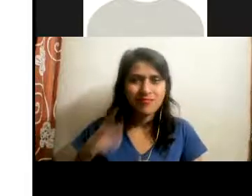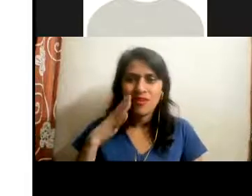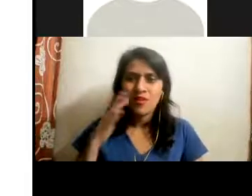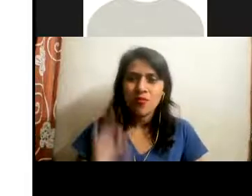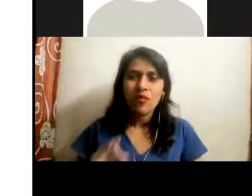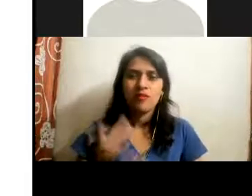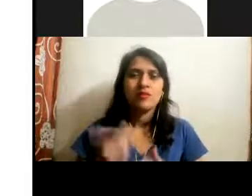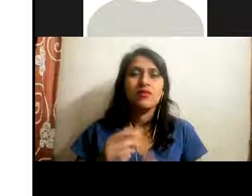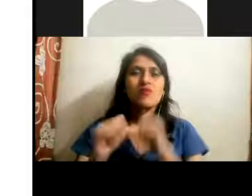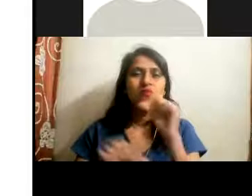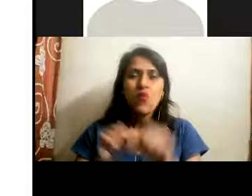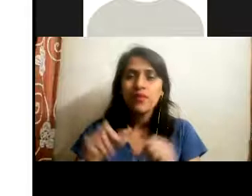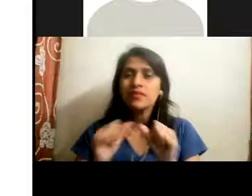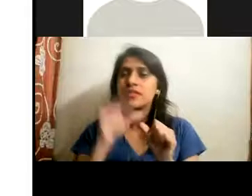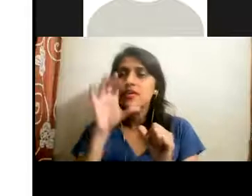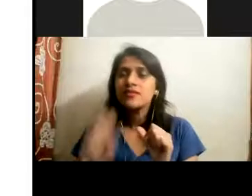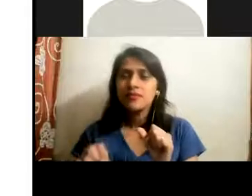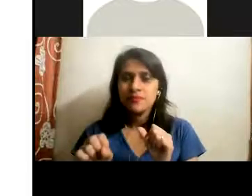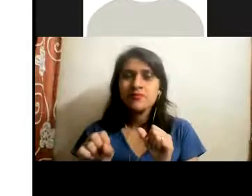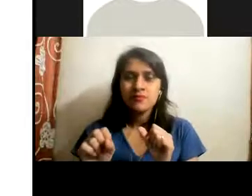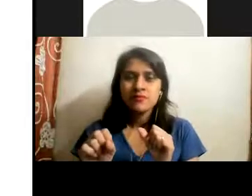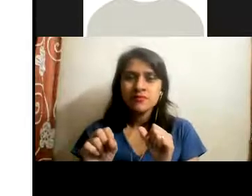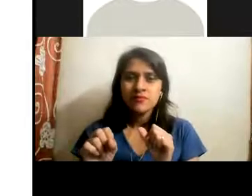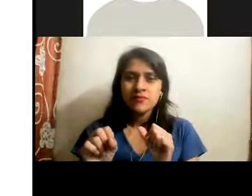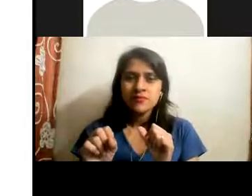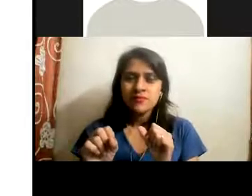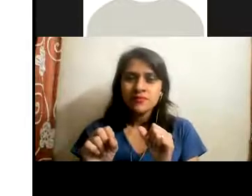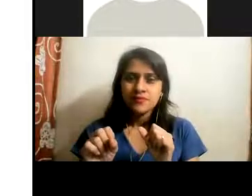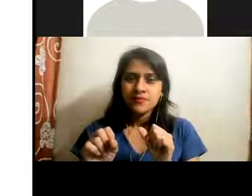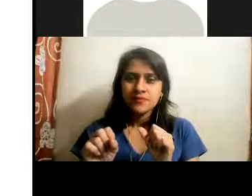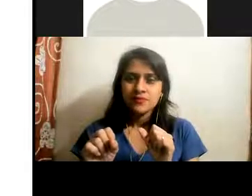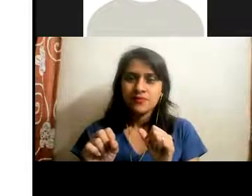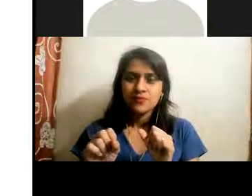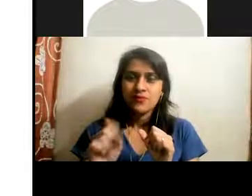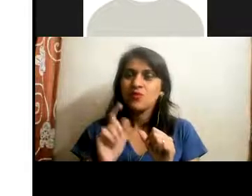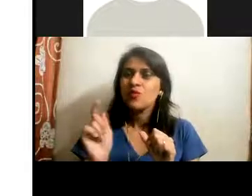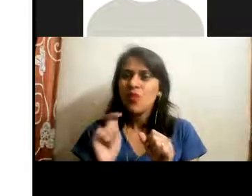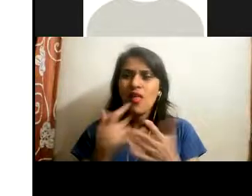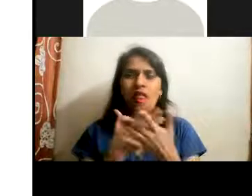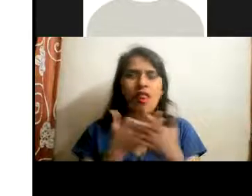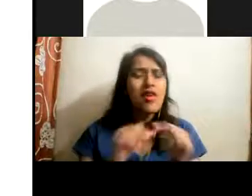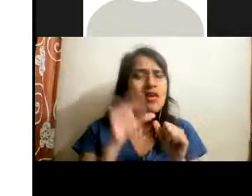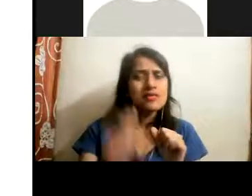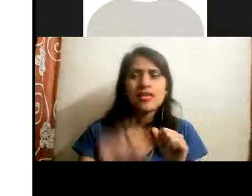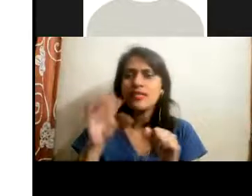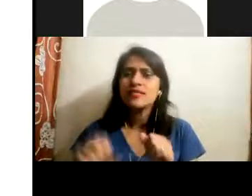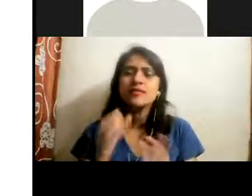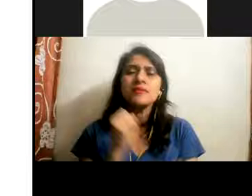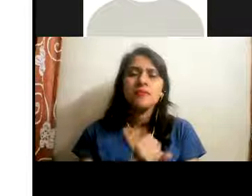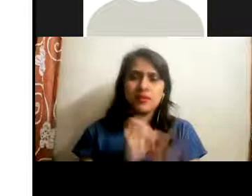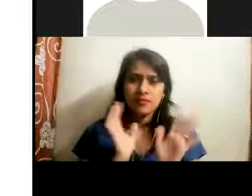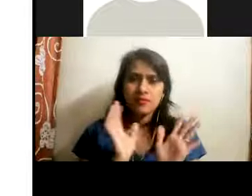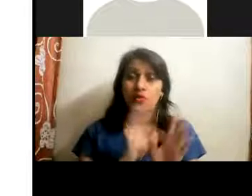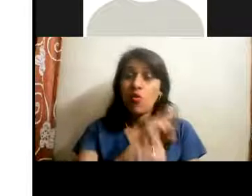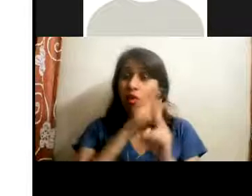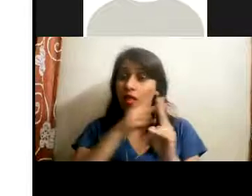procedures and accessibility to for using WASH. So all these components should be covered